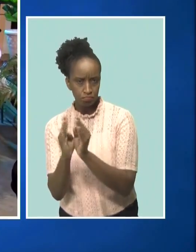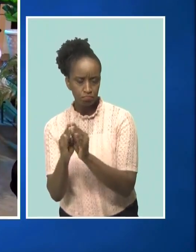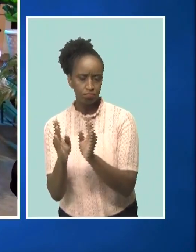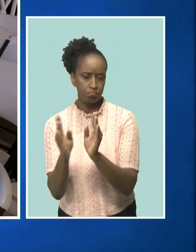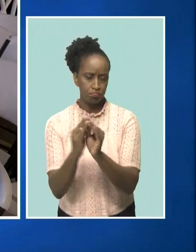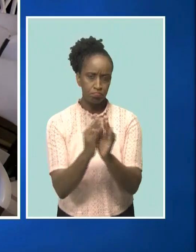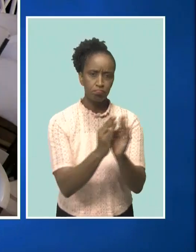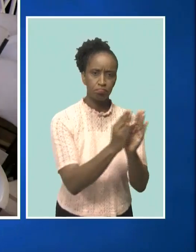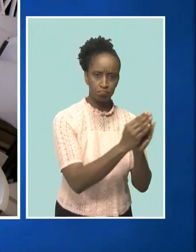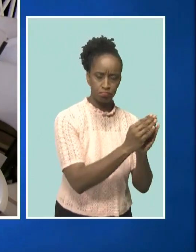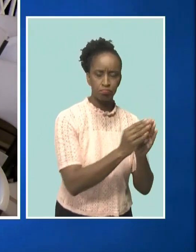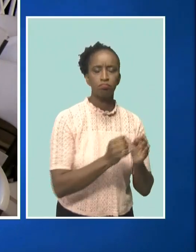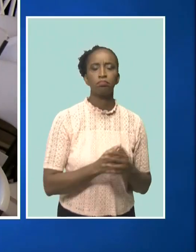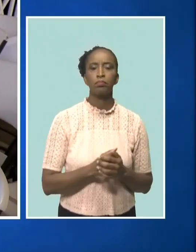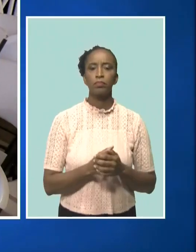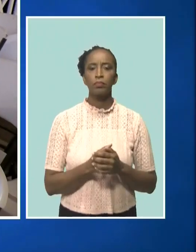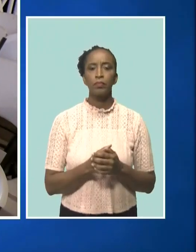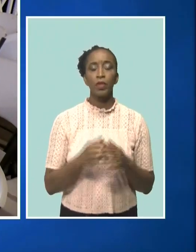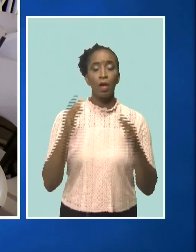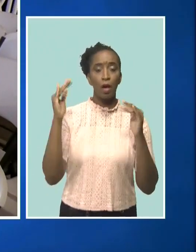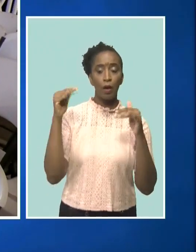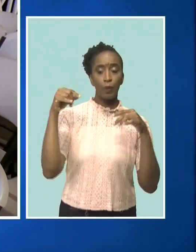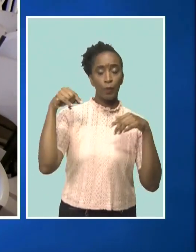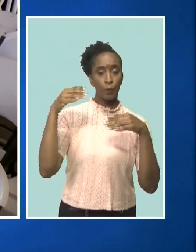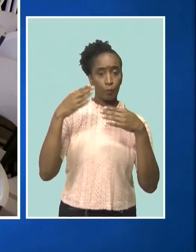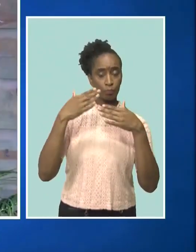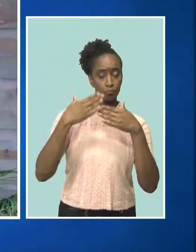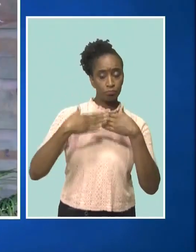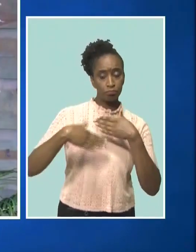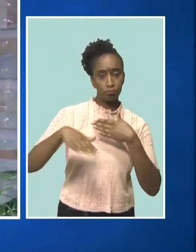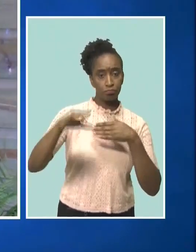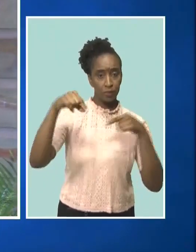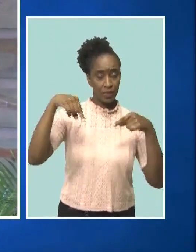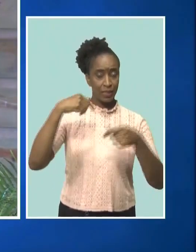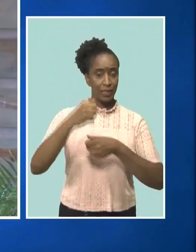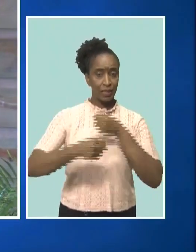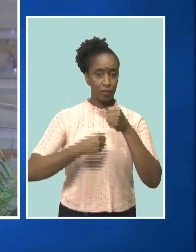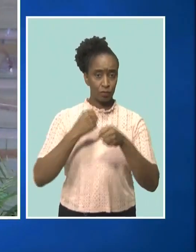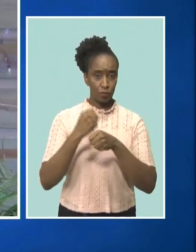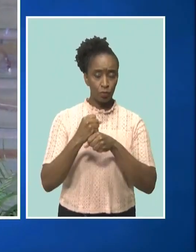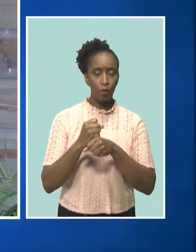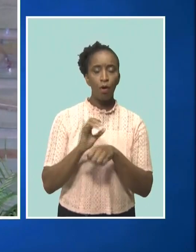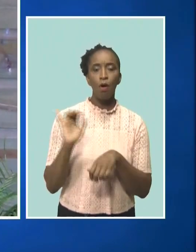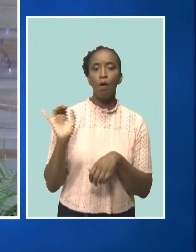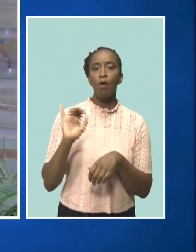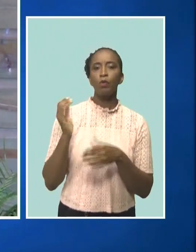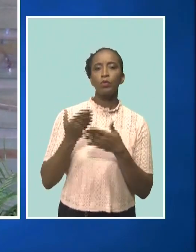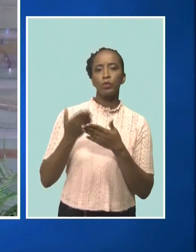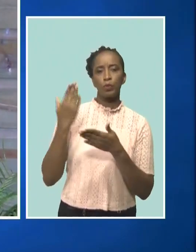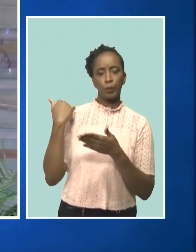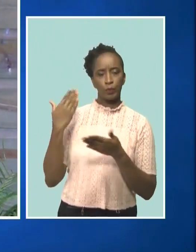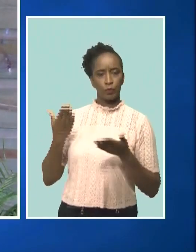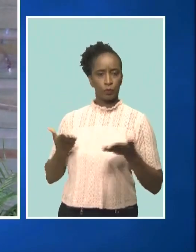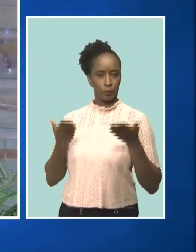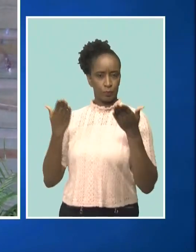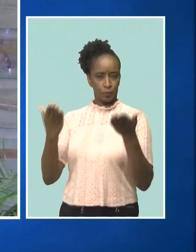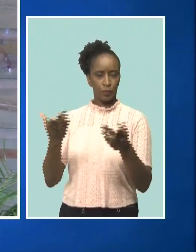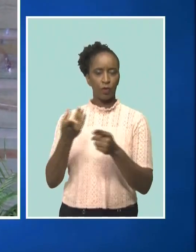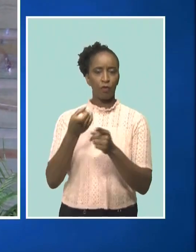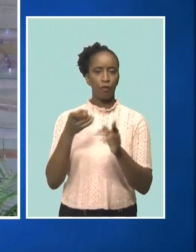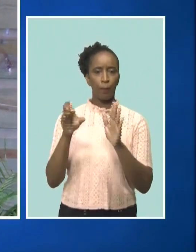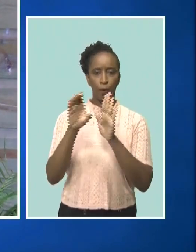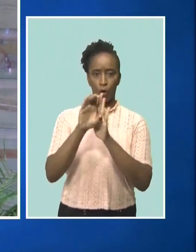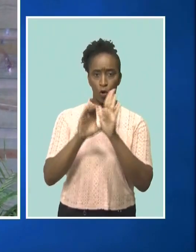year, those alongside with what has been recommended in the Constitutional Review Commission and